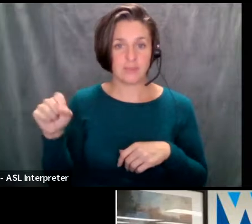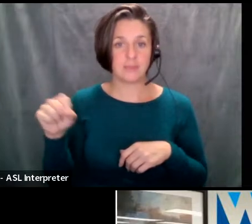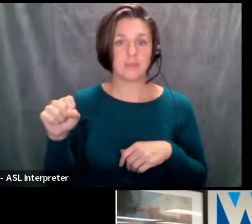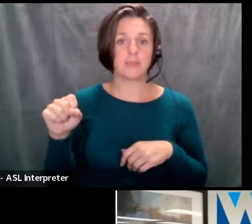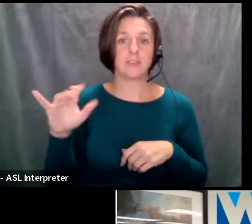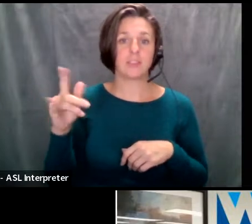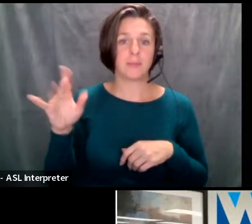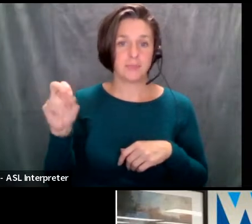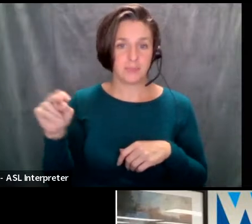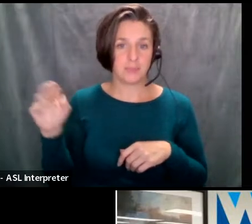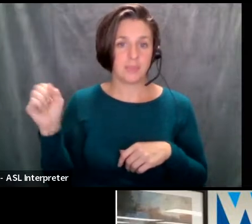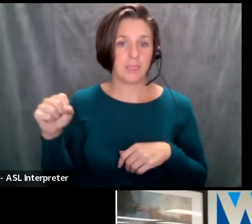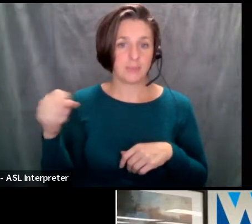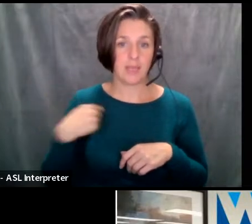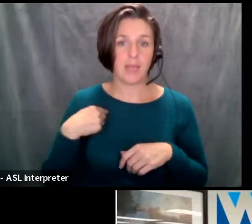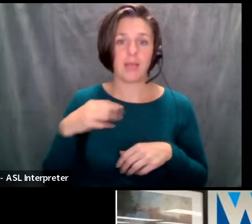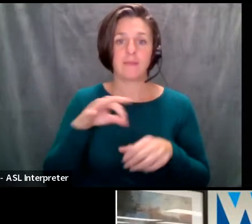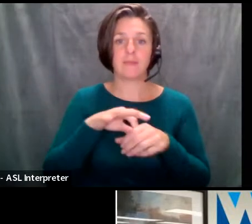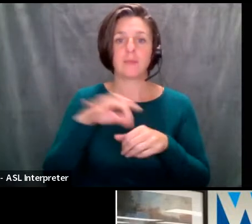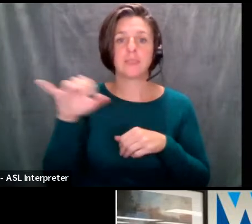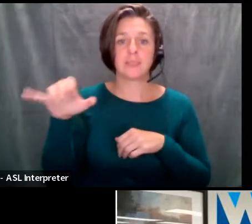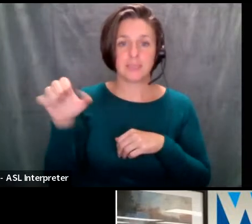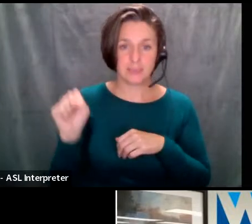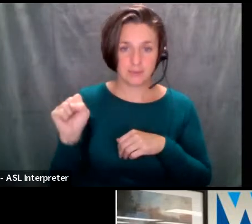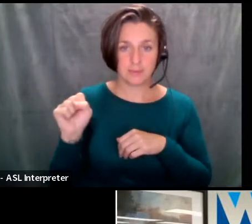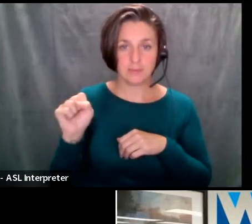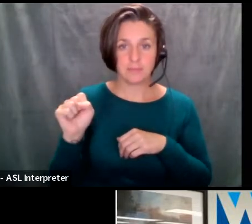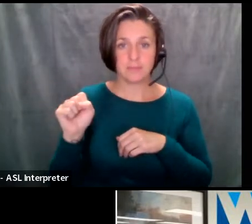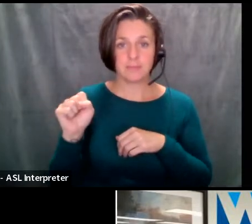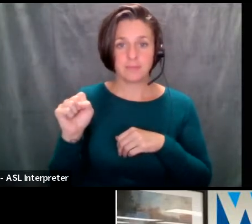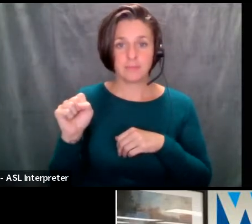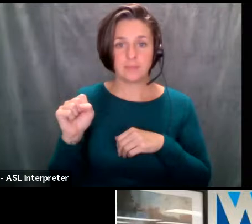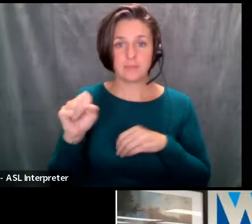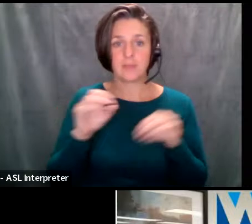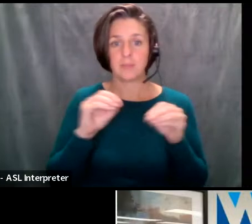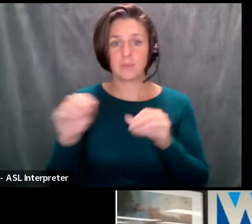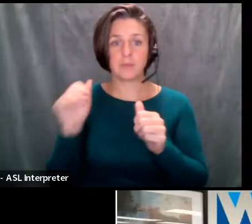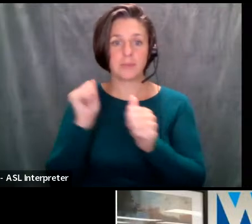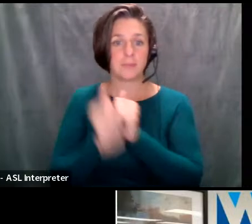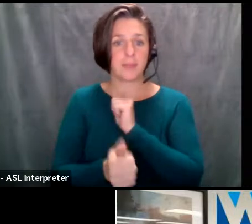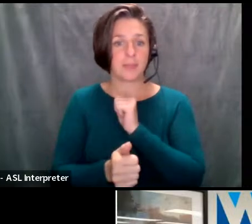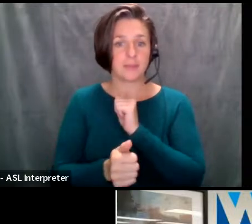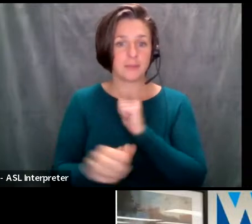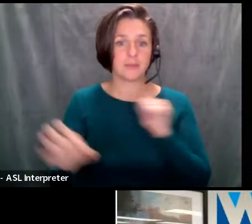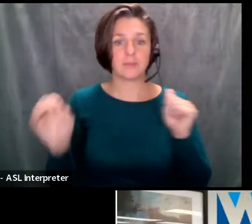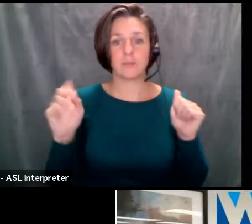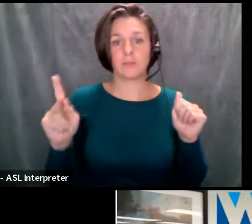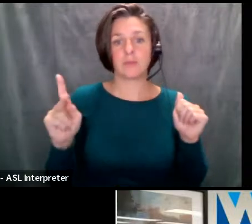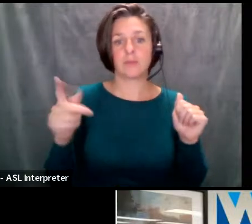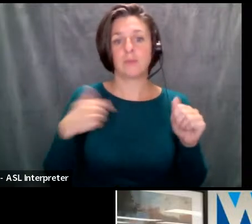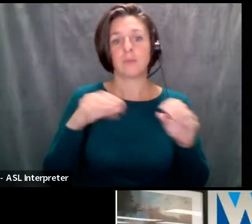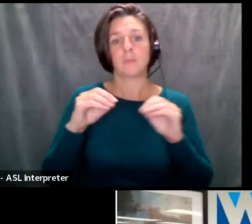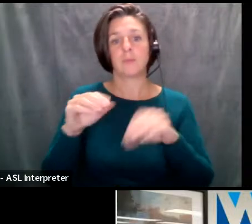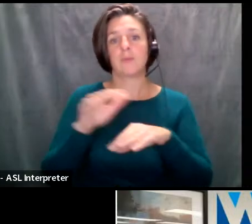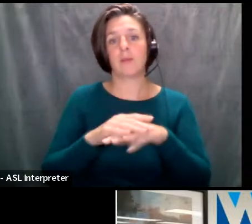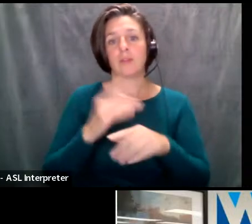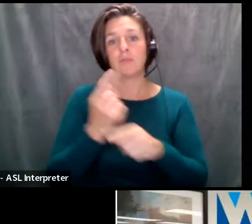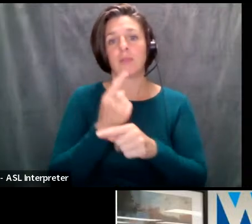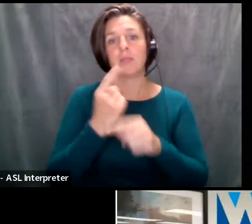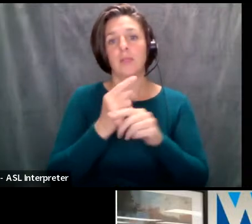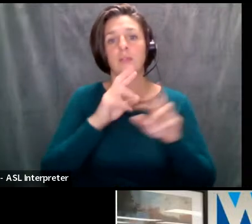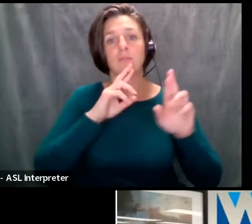Jacobson, Yes. and I vote yes. Motion passes. Okay, we'll go on to regular